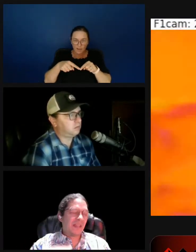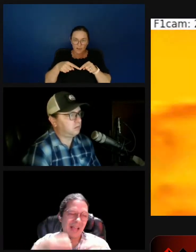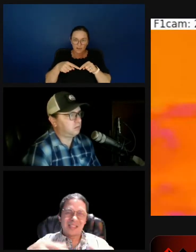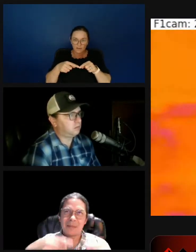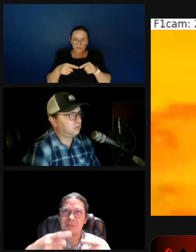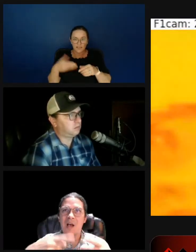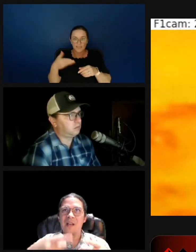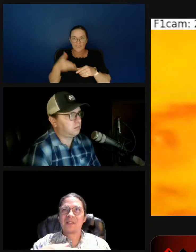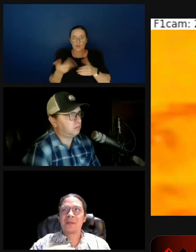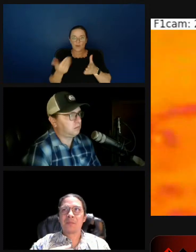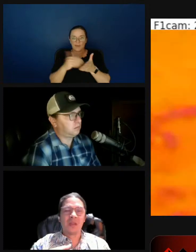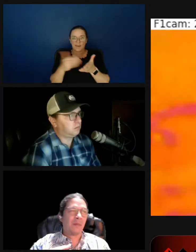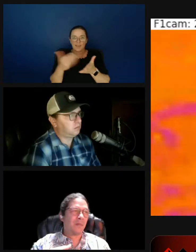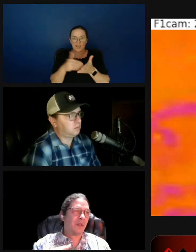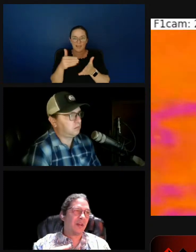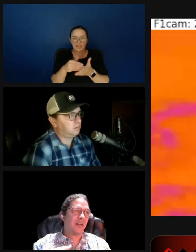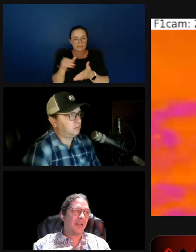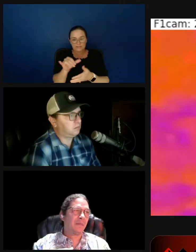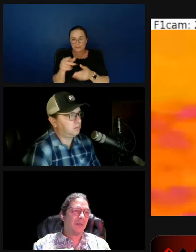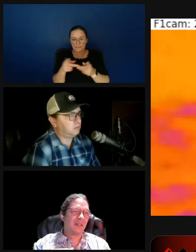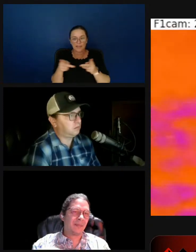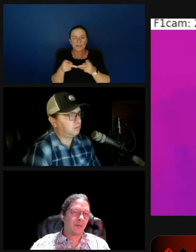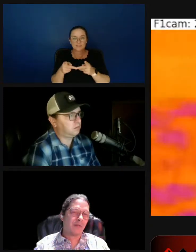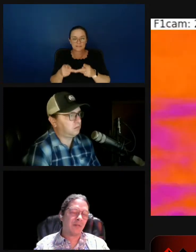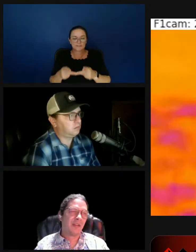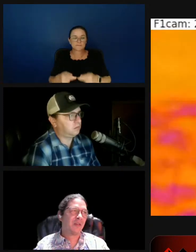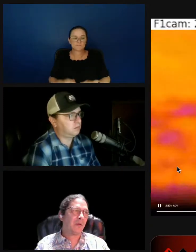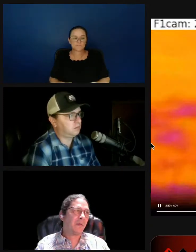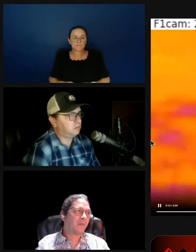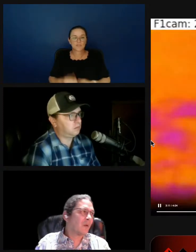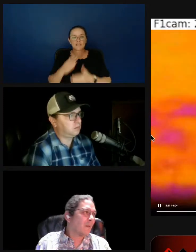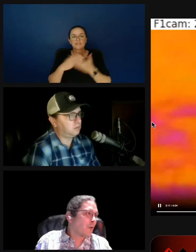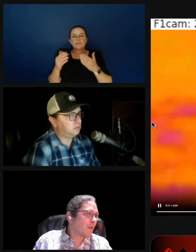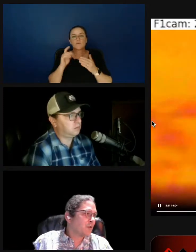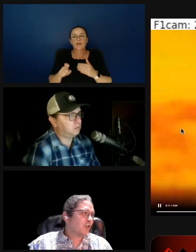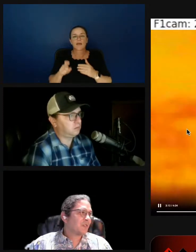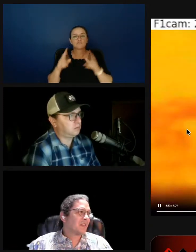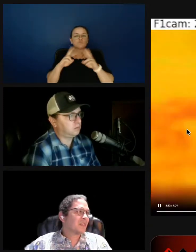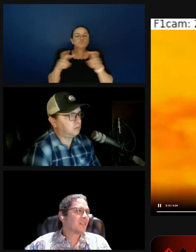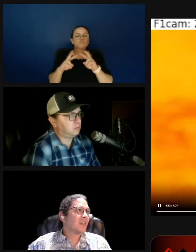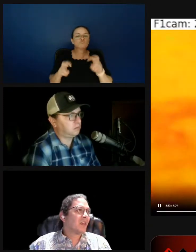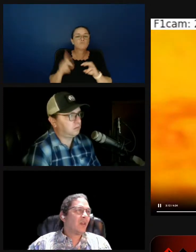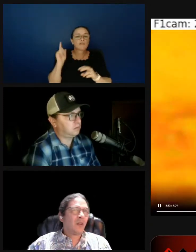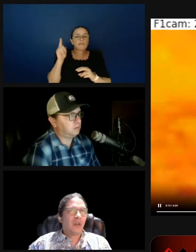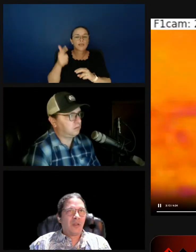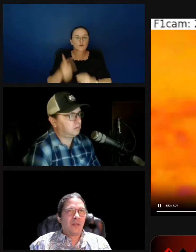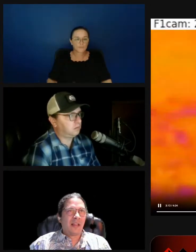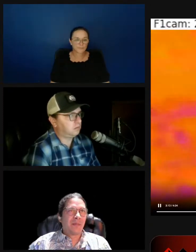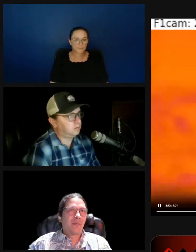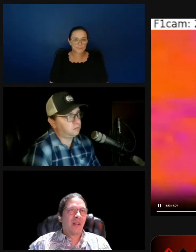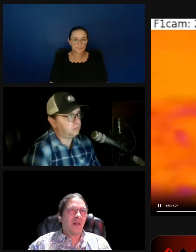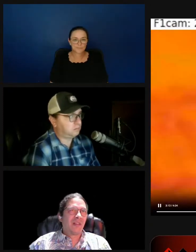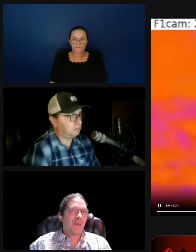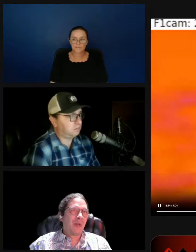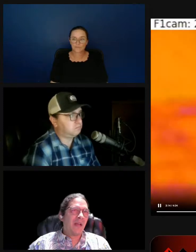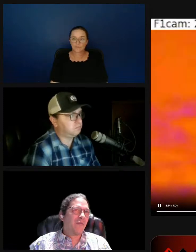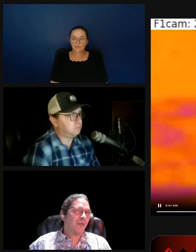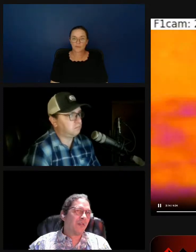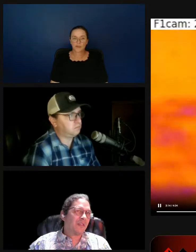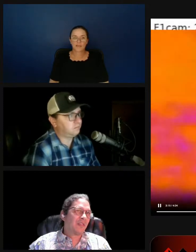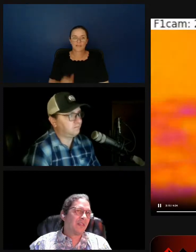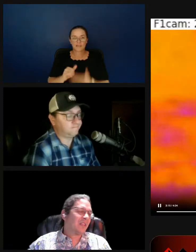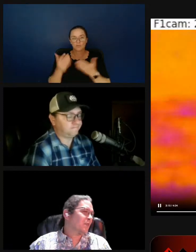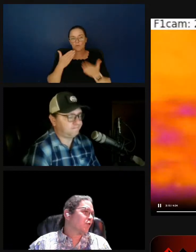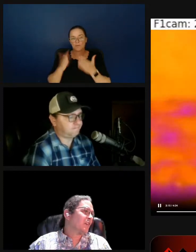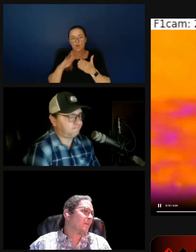times in that same spot again and again. And this is something we'll have to dig into more in the future, since that's probably all the time we have